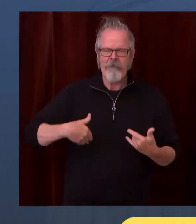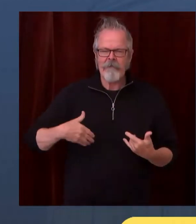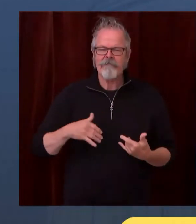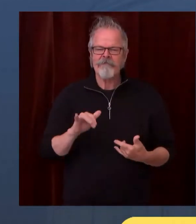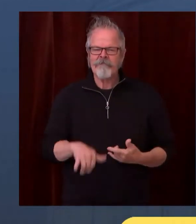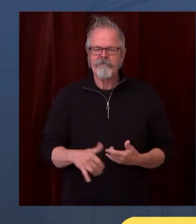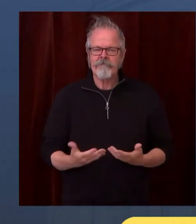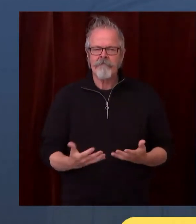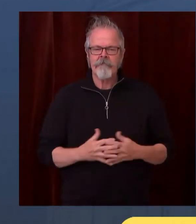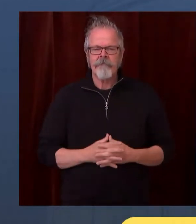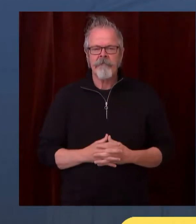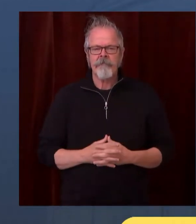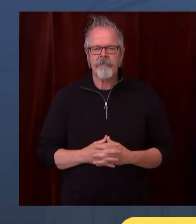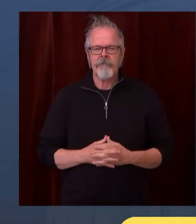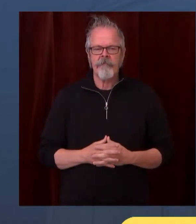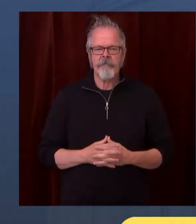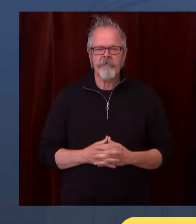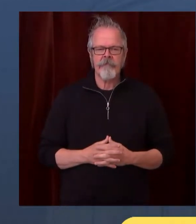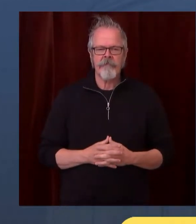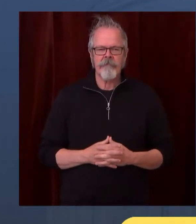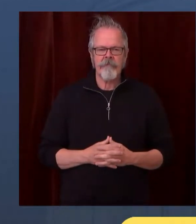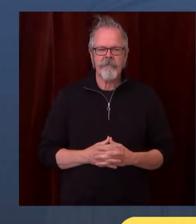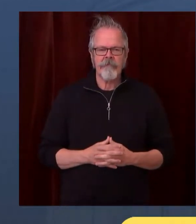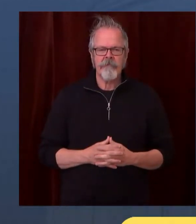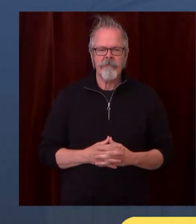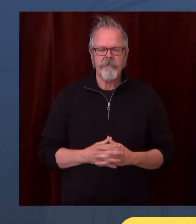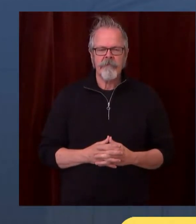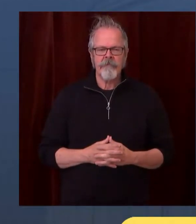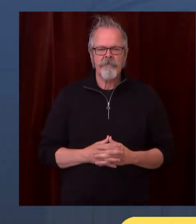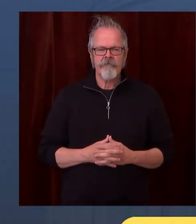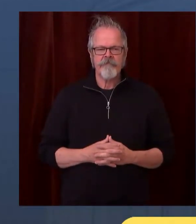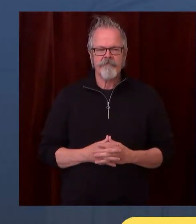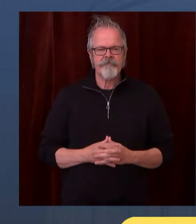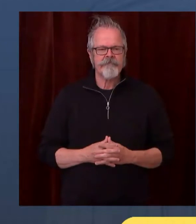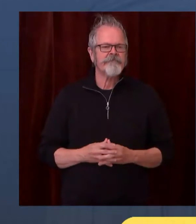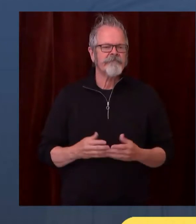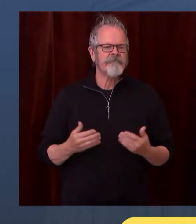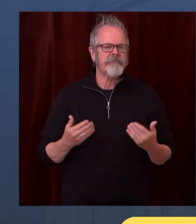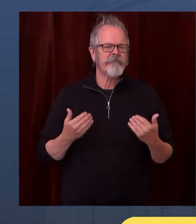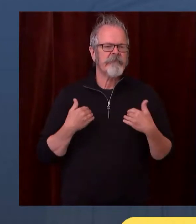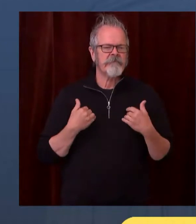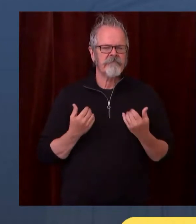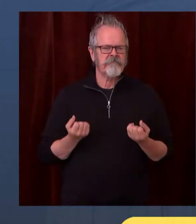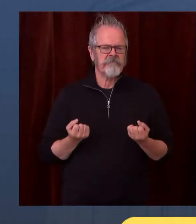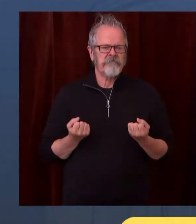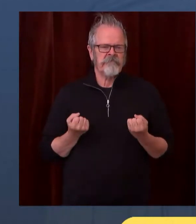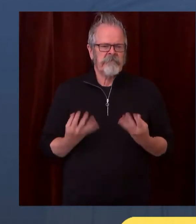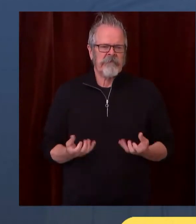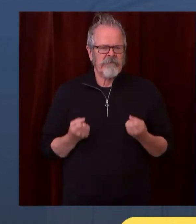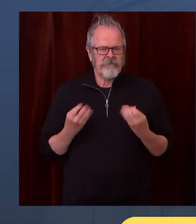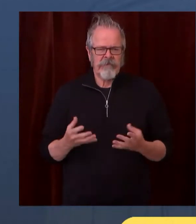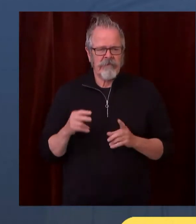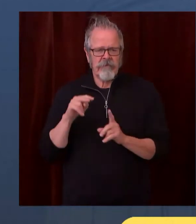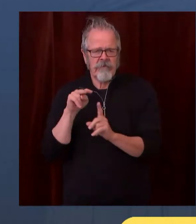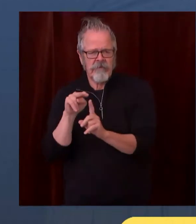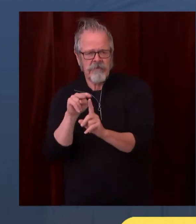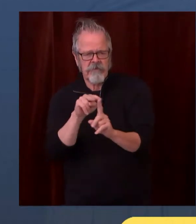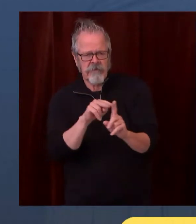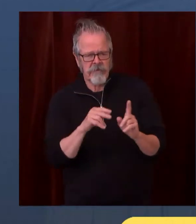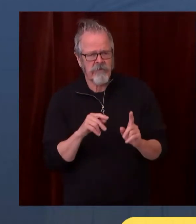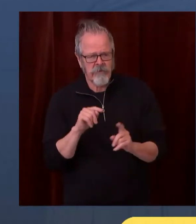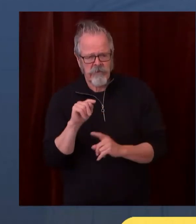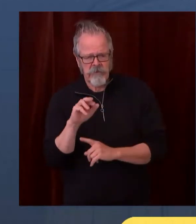it Okanagan or Slade Douglas or both, John? I can't recall exactly. Slade Douglas and a few others.